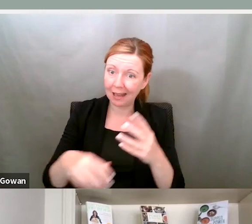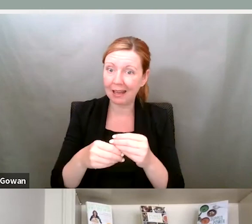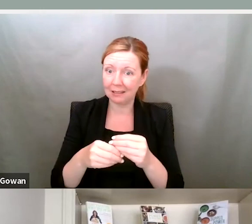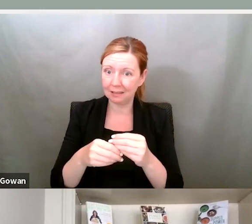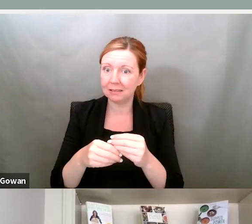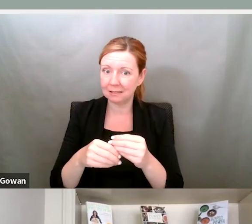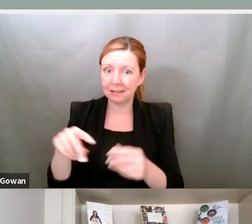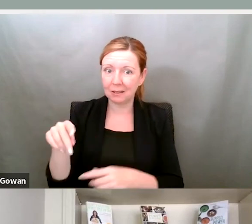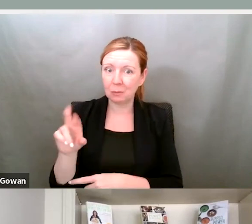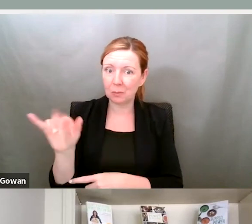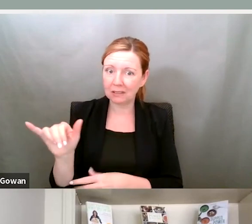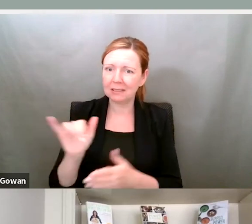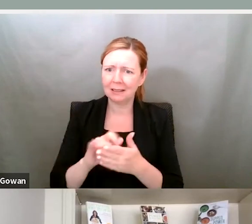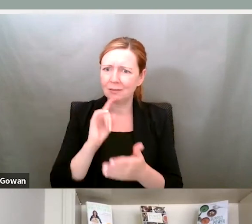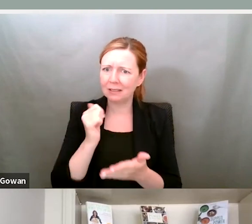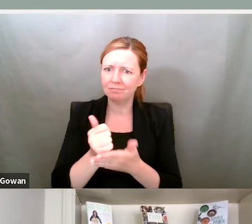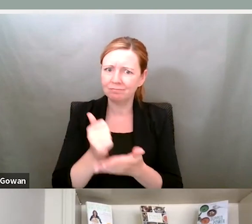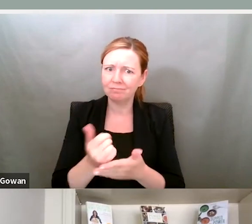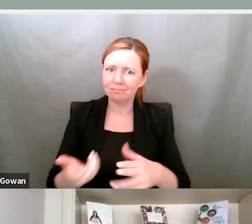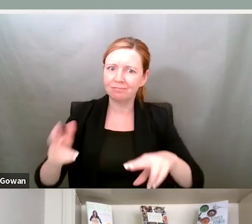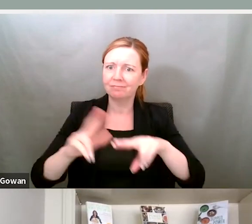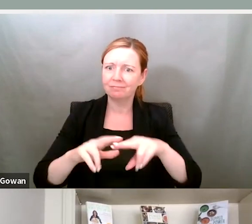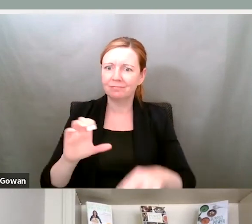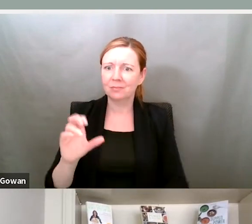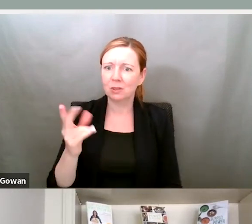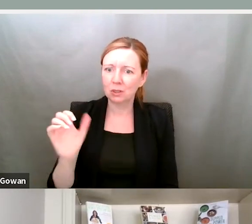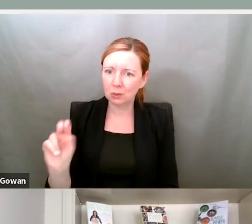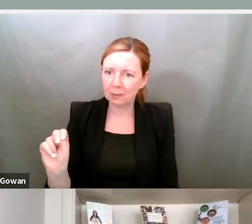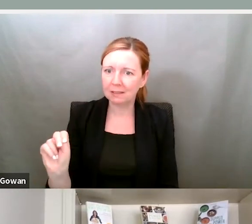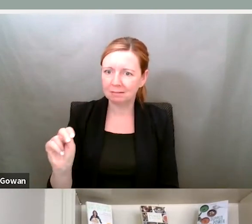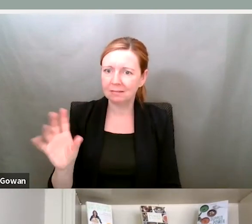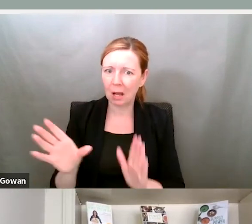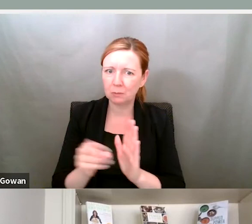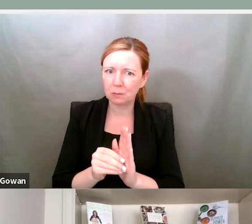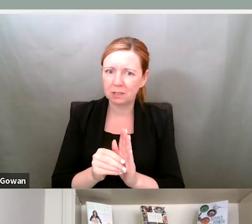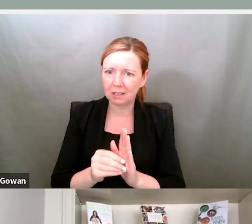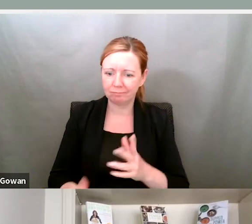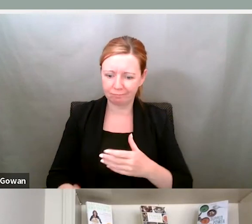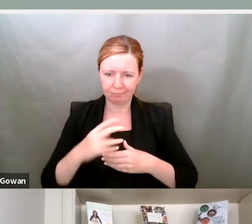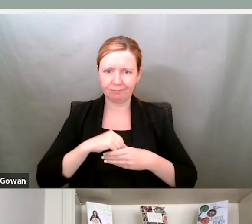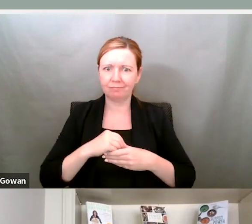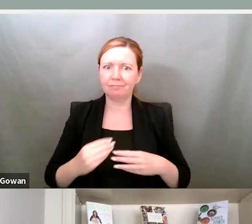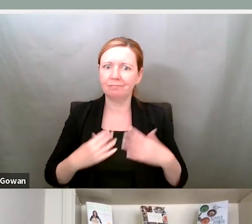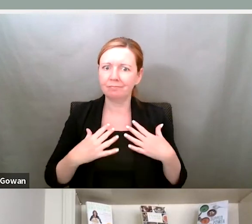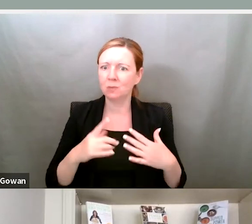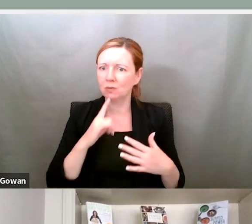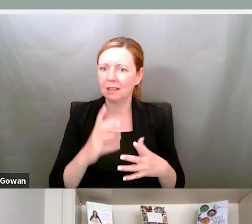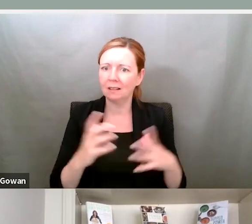That also enhances curcumin absorption. So there are a lot of different